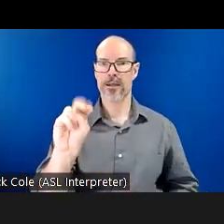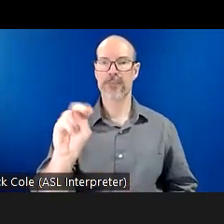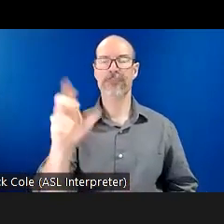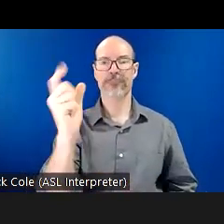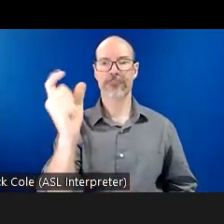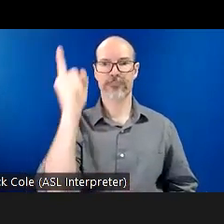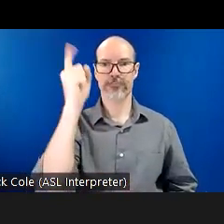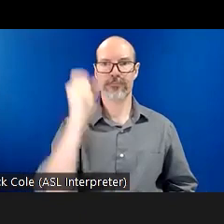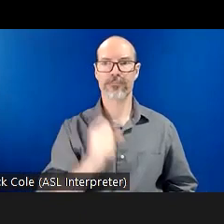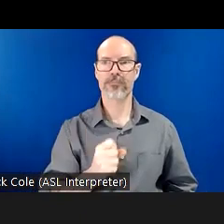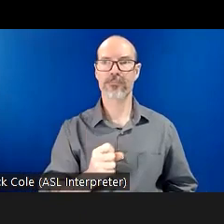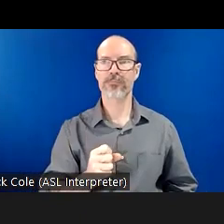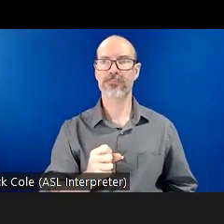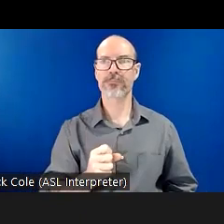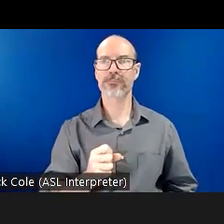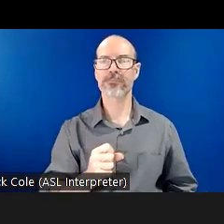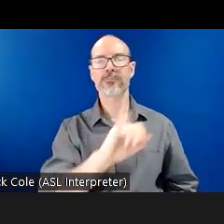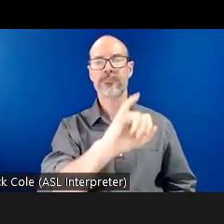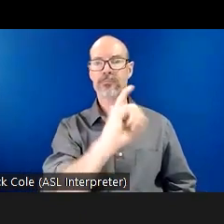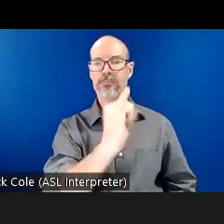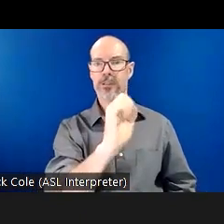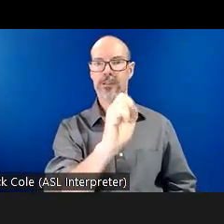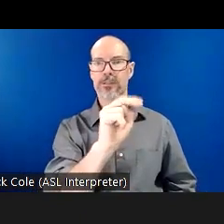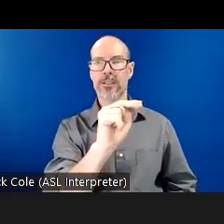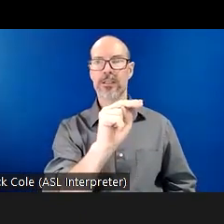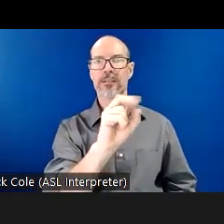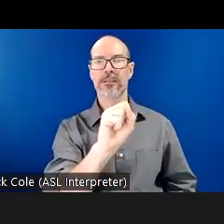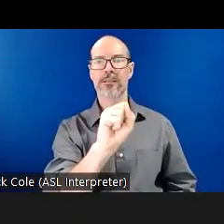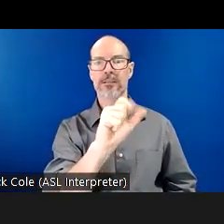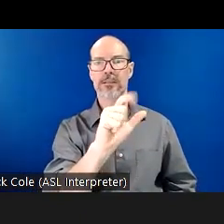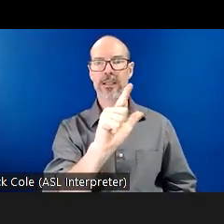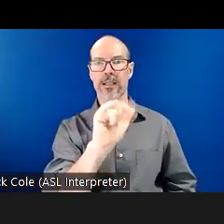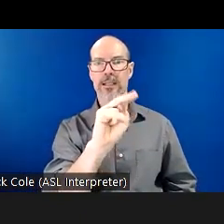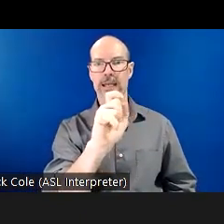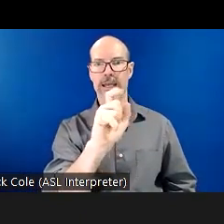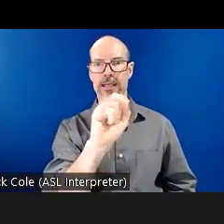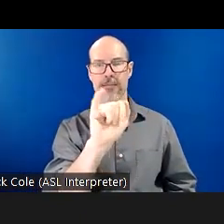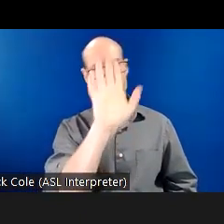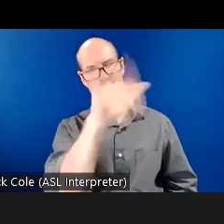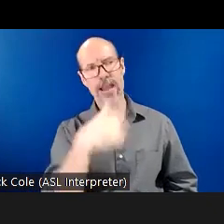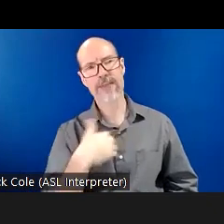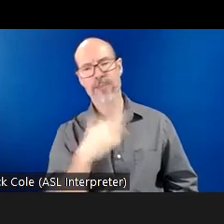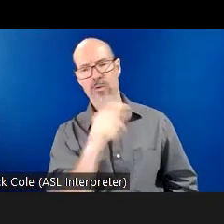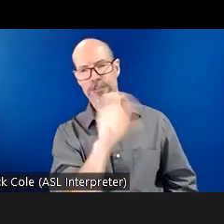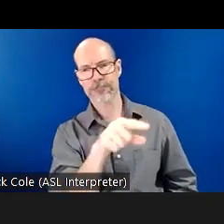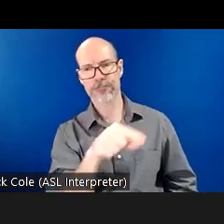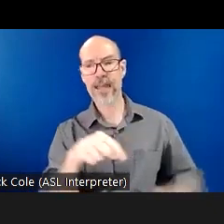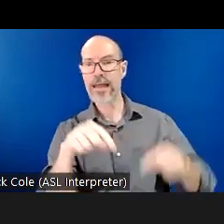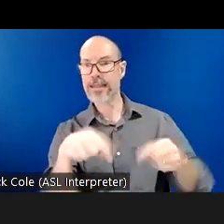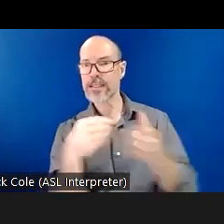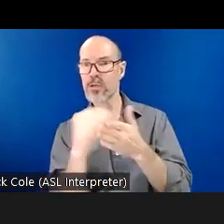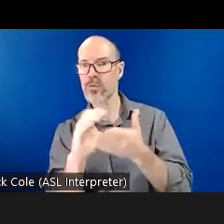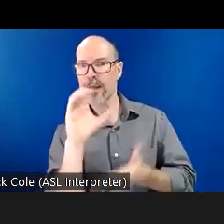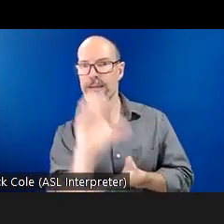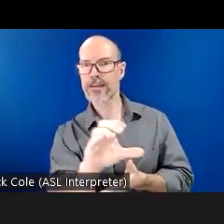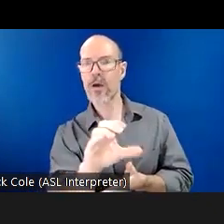I have a question extending from that. This is Jen Zalinetti. So in this particular grant, it's only for